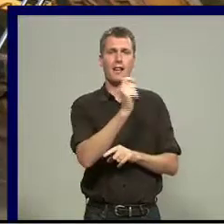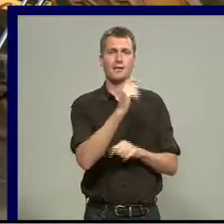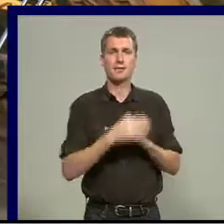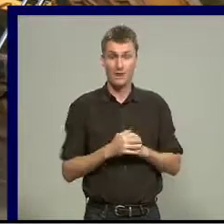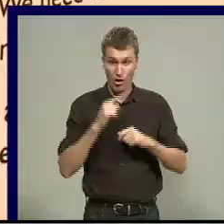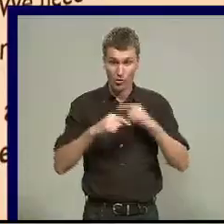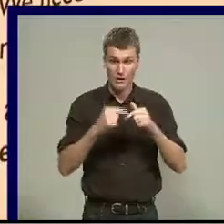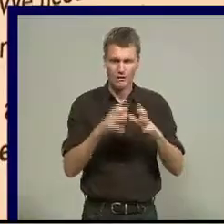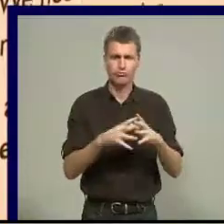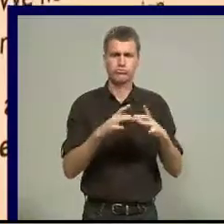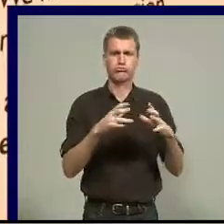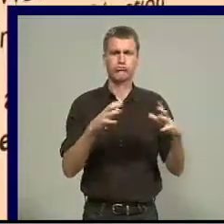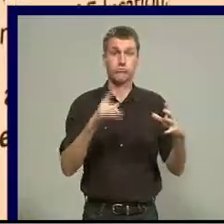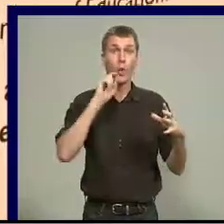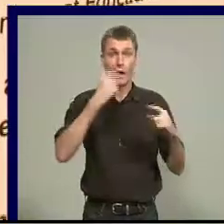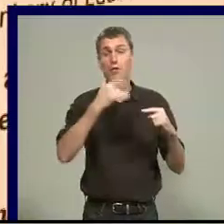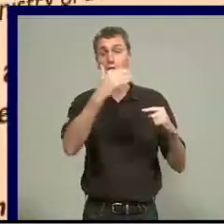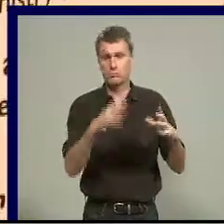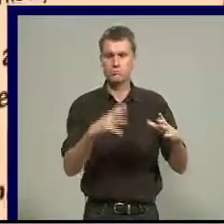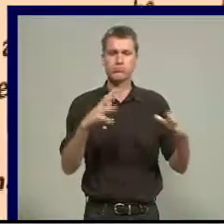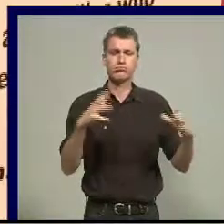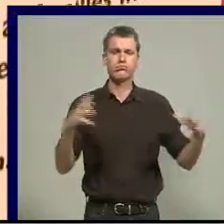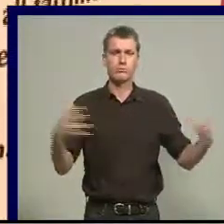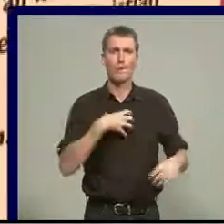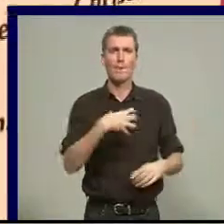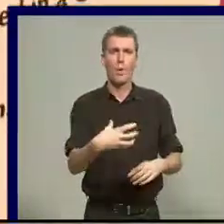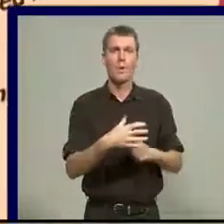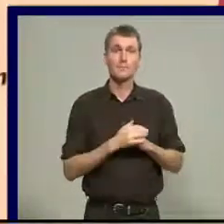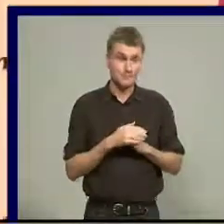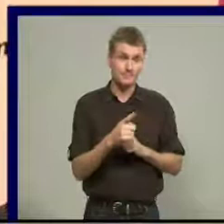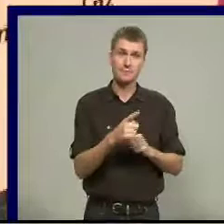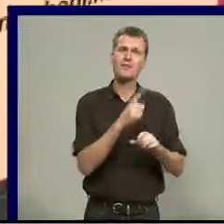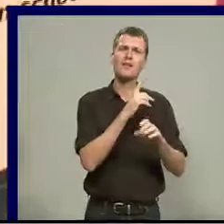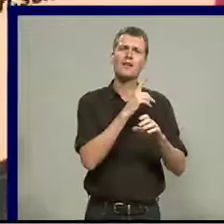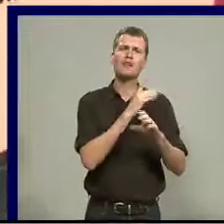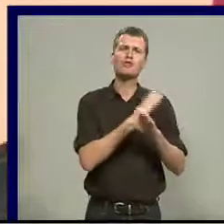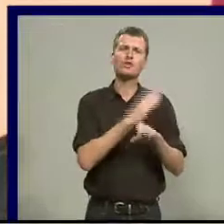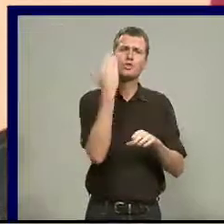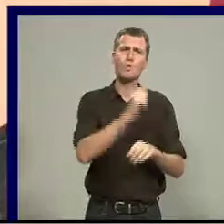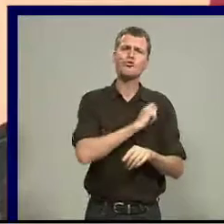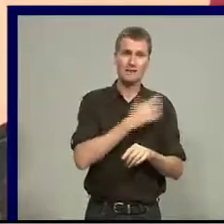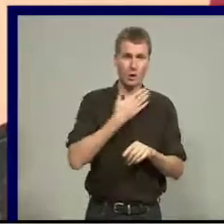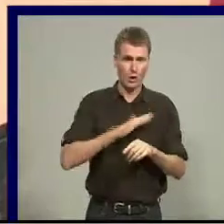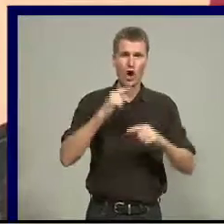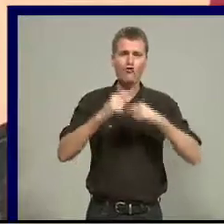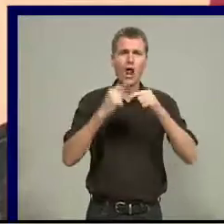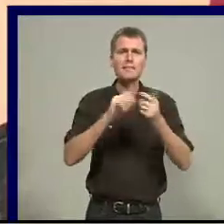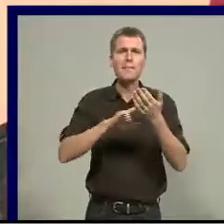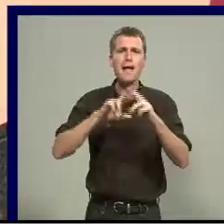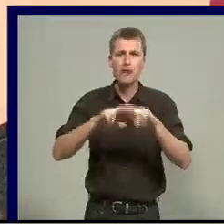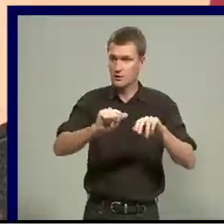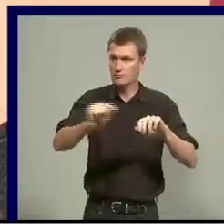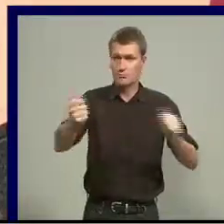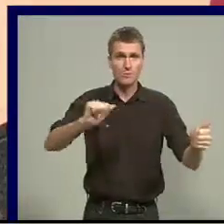town is only expected to get bigger. The Trust wants parents in Rolleston and nearby suburbs to have the choice of a